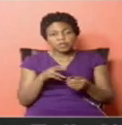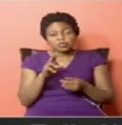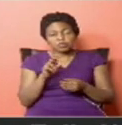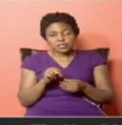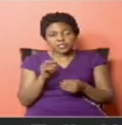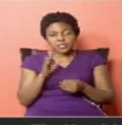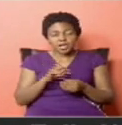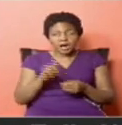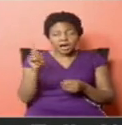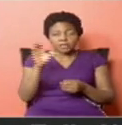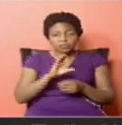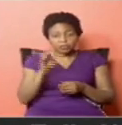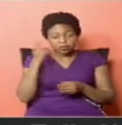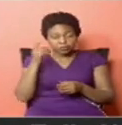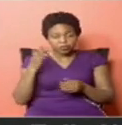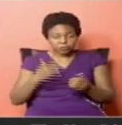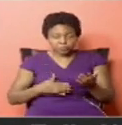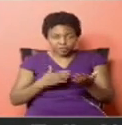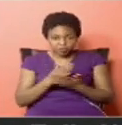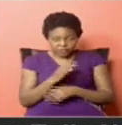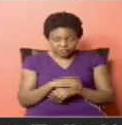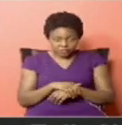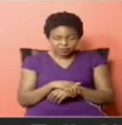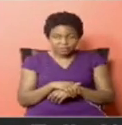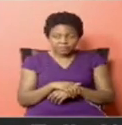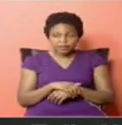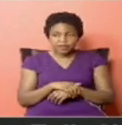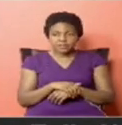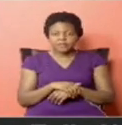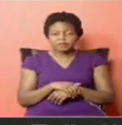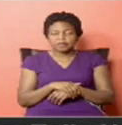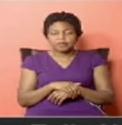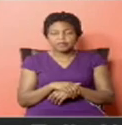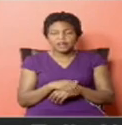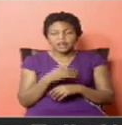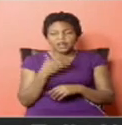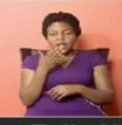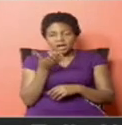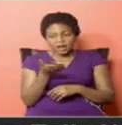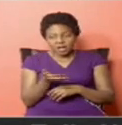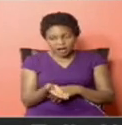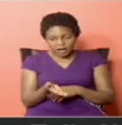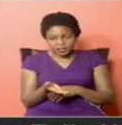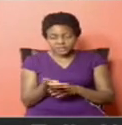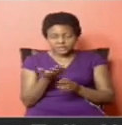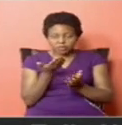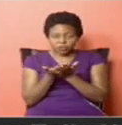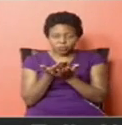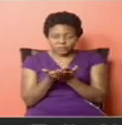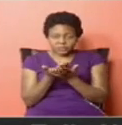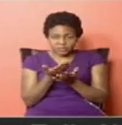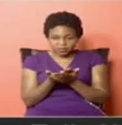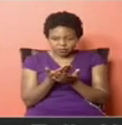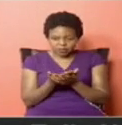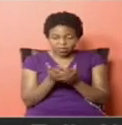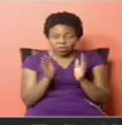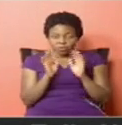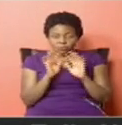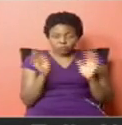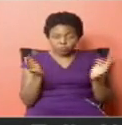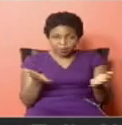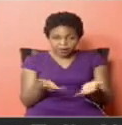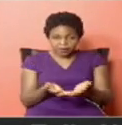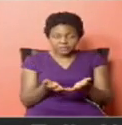High Commissioner for Human Rights. The High Commissioner for Human Rights has expressly requested globally all